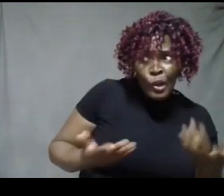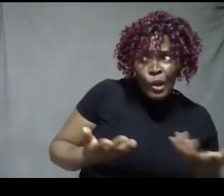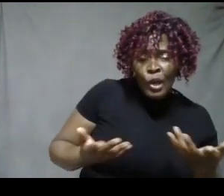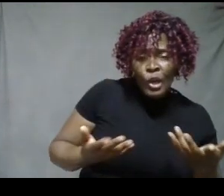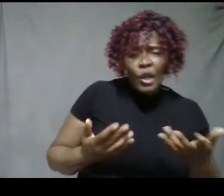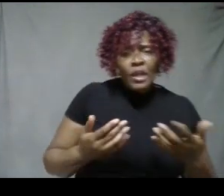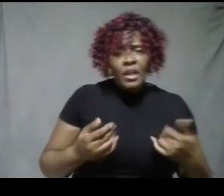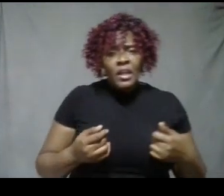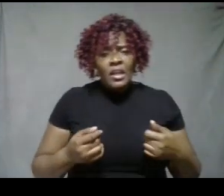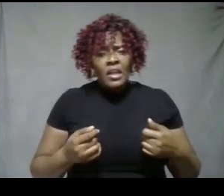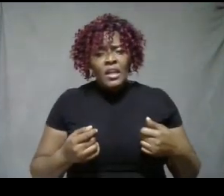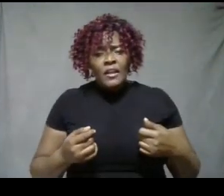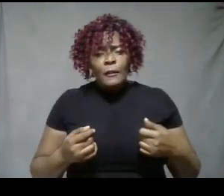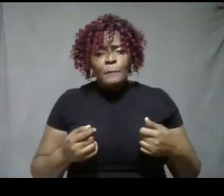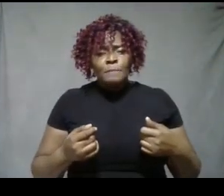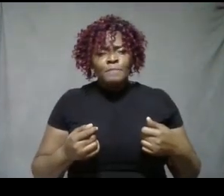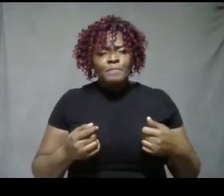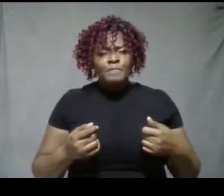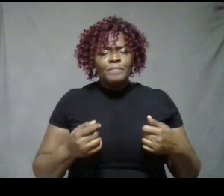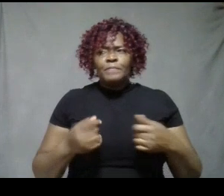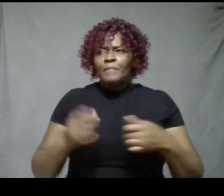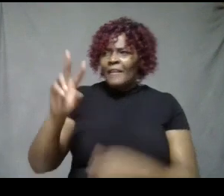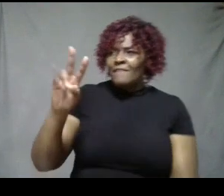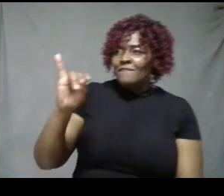Go ahead. Vice Mayor, I'm trying to understand.